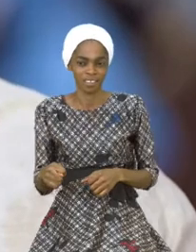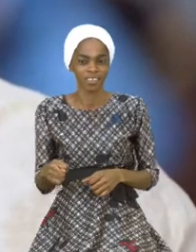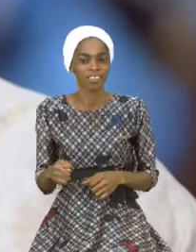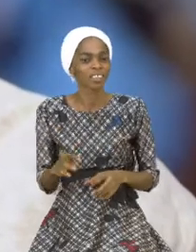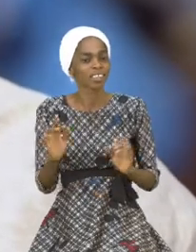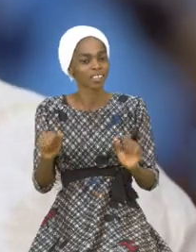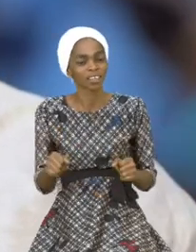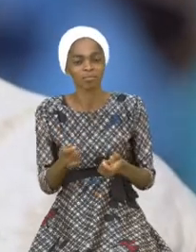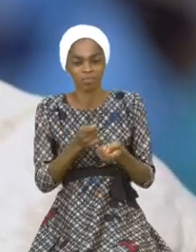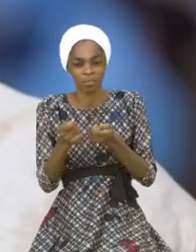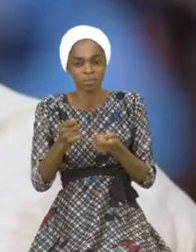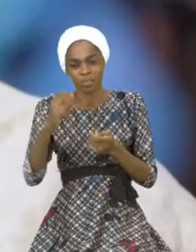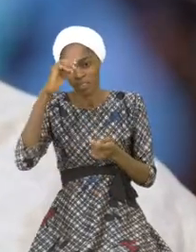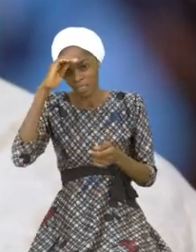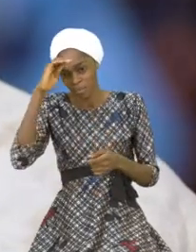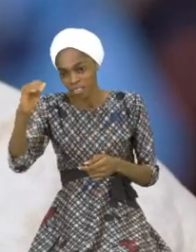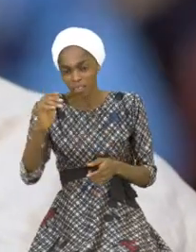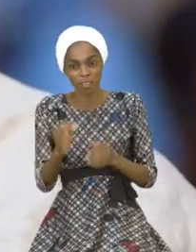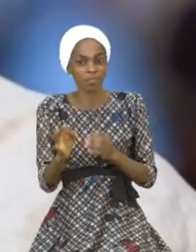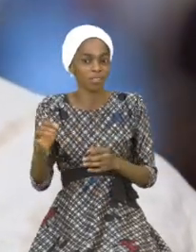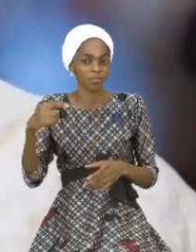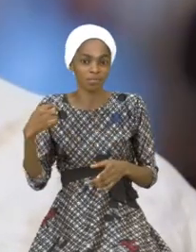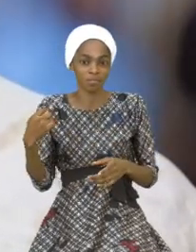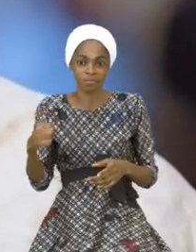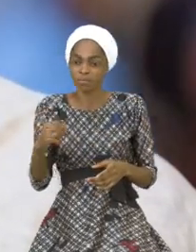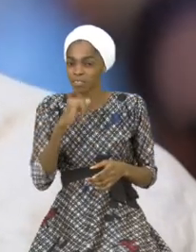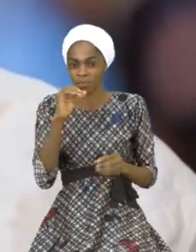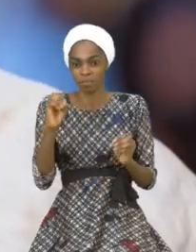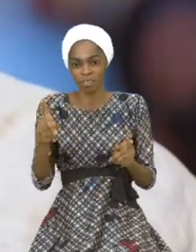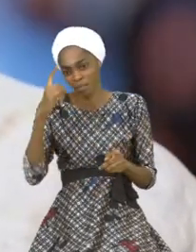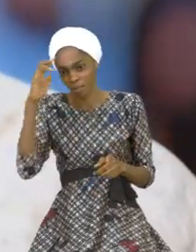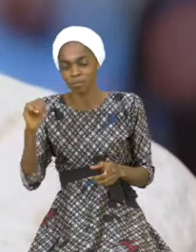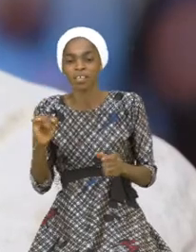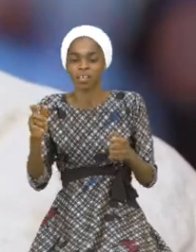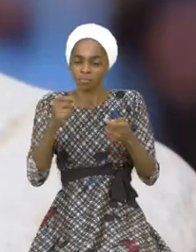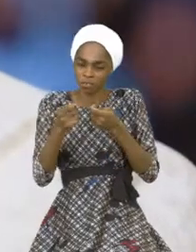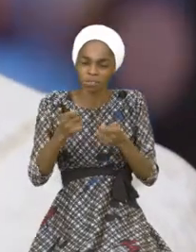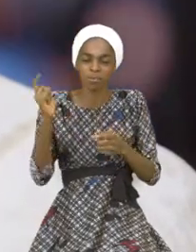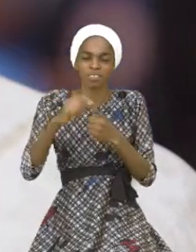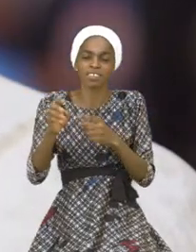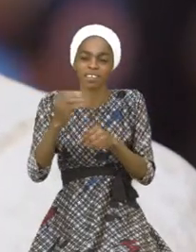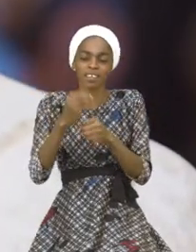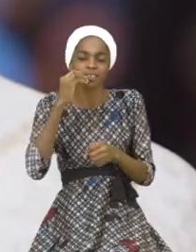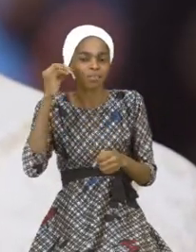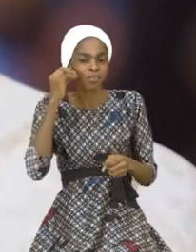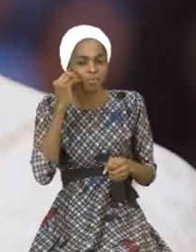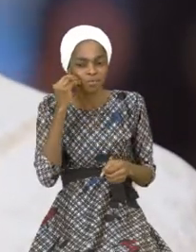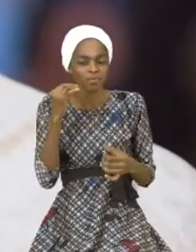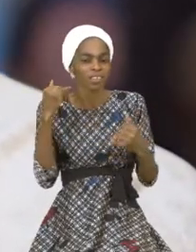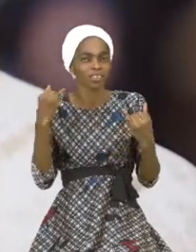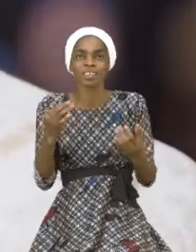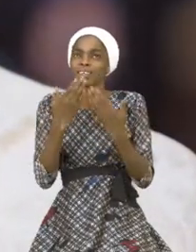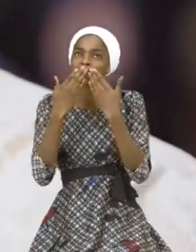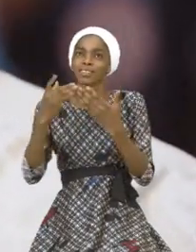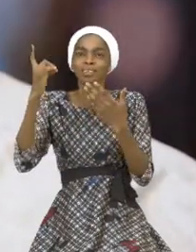can hold myself if the place is not conducive for me. I can hold myself until when I get home before I go to pee. So I thank God for